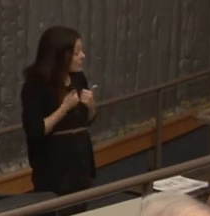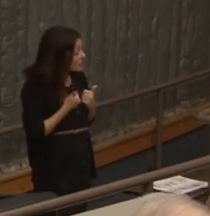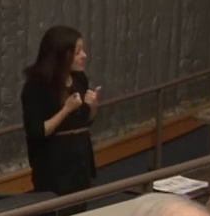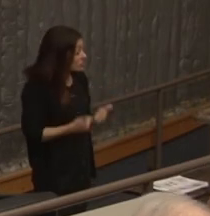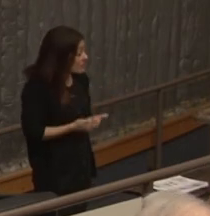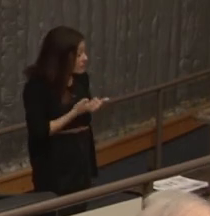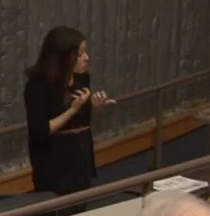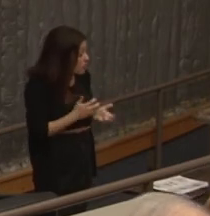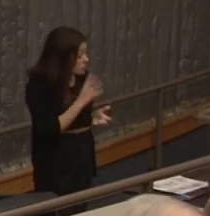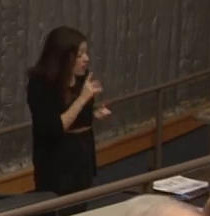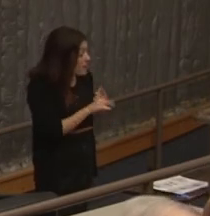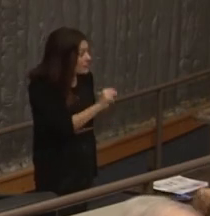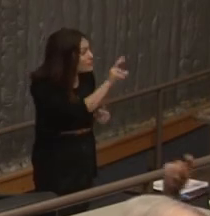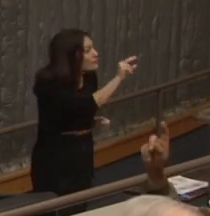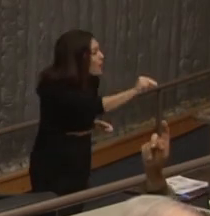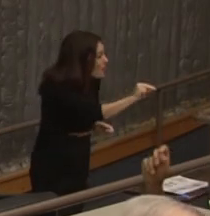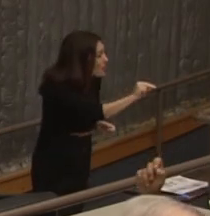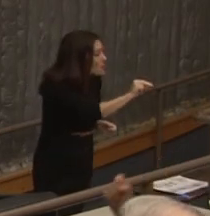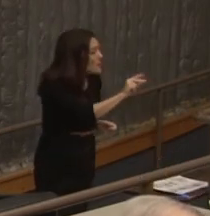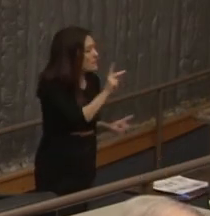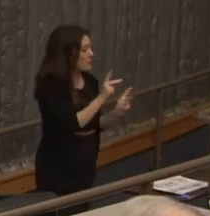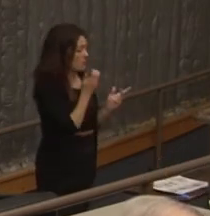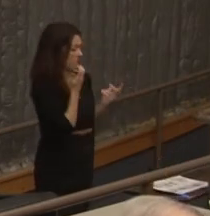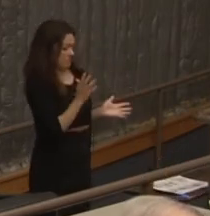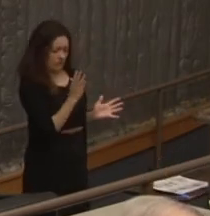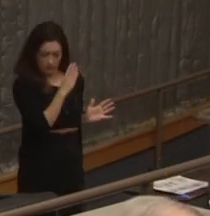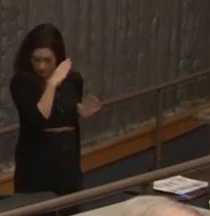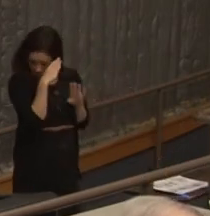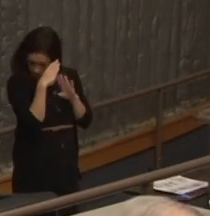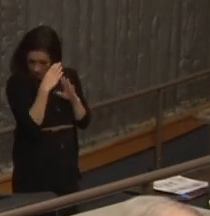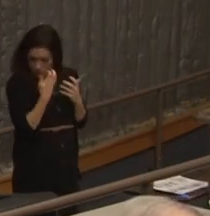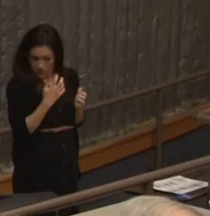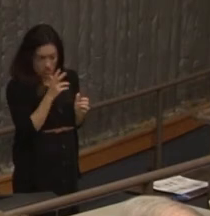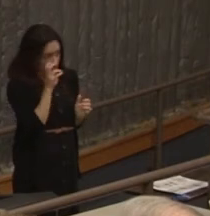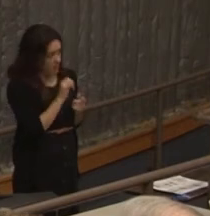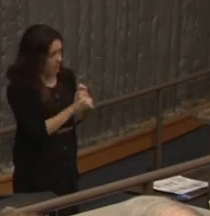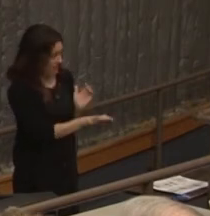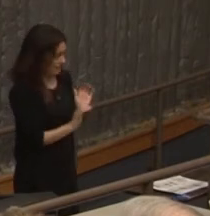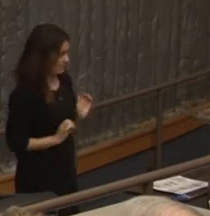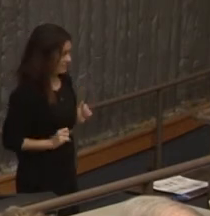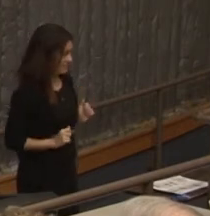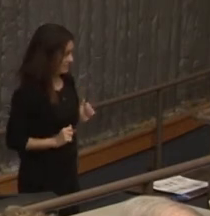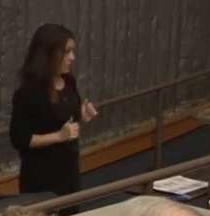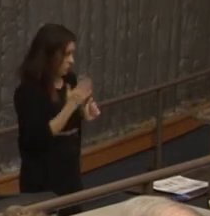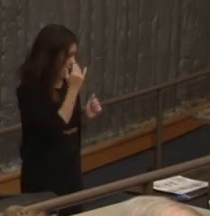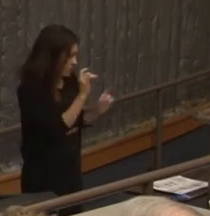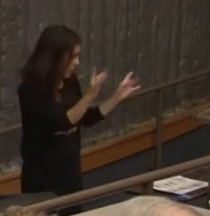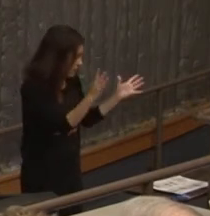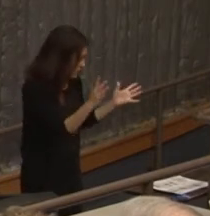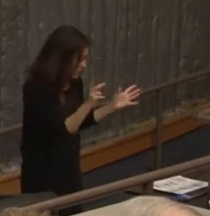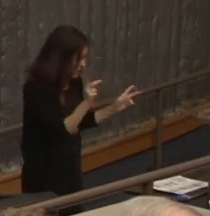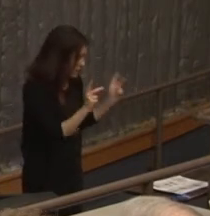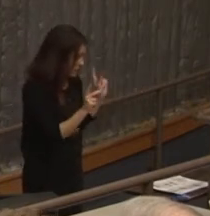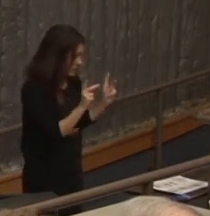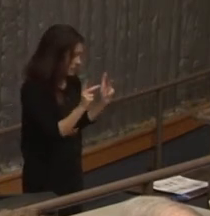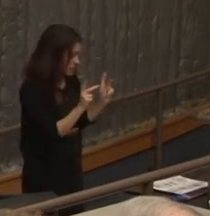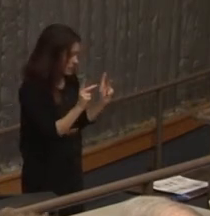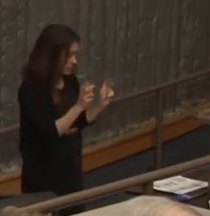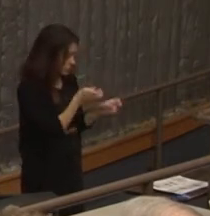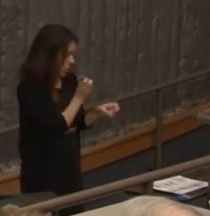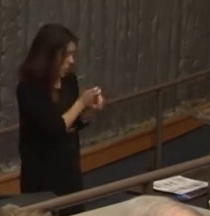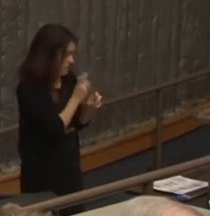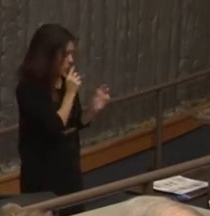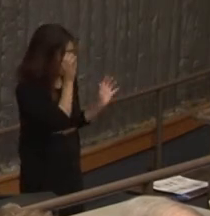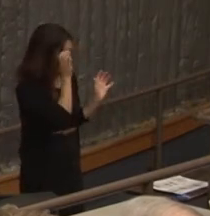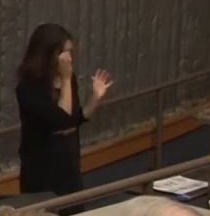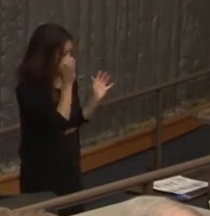it for a variety of reasons. Principal one of which was it was so terrible that it was too painful to listen